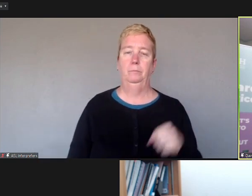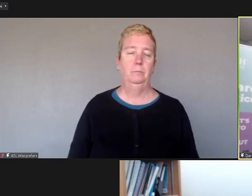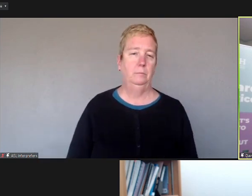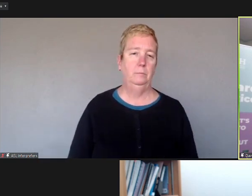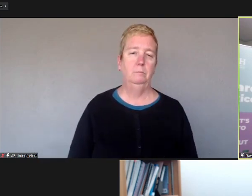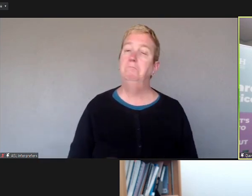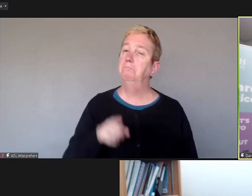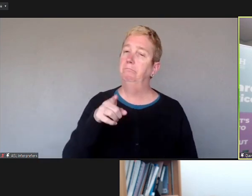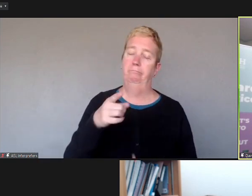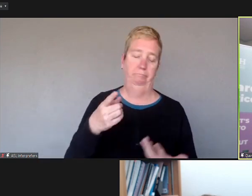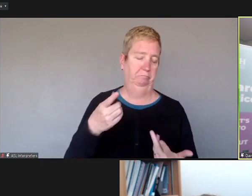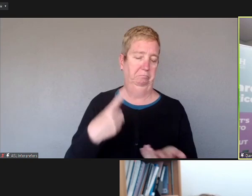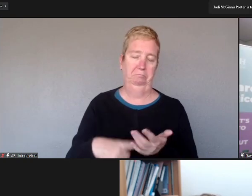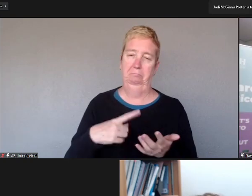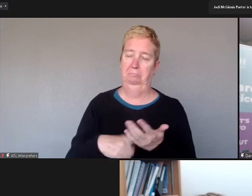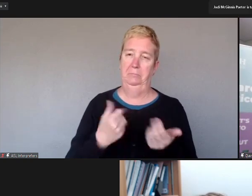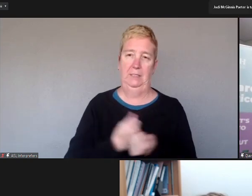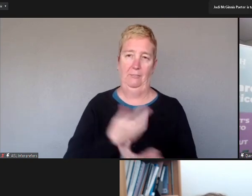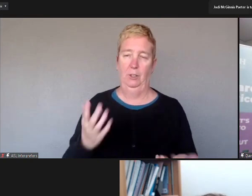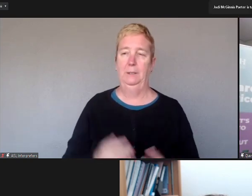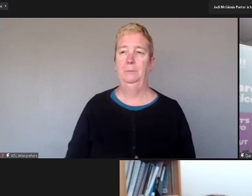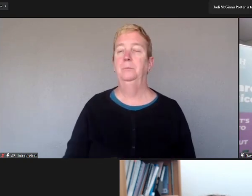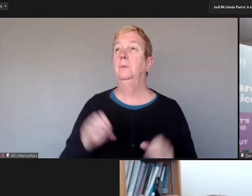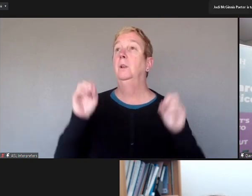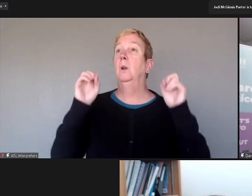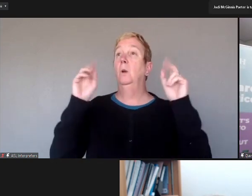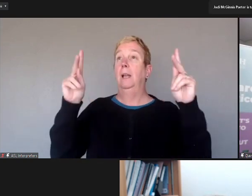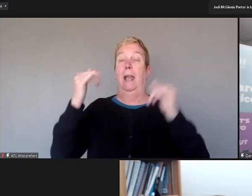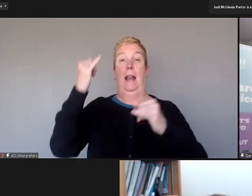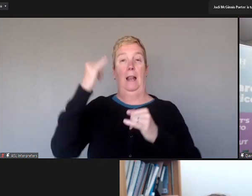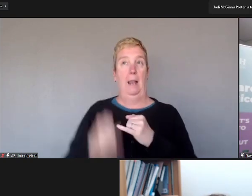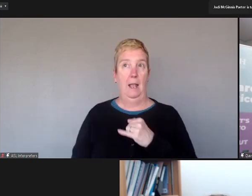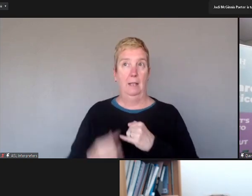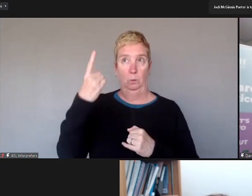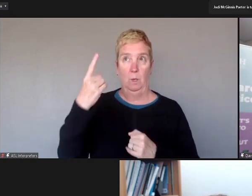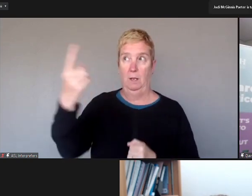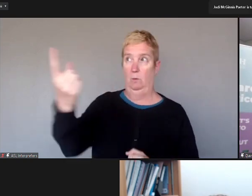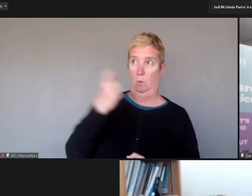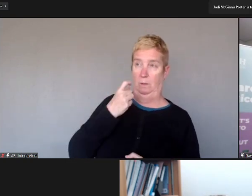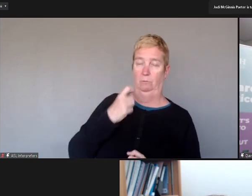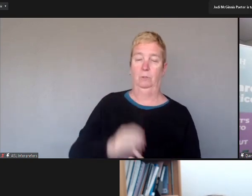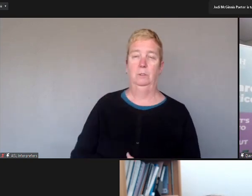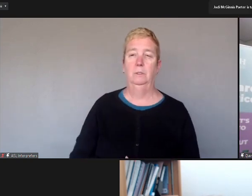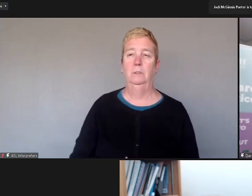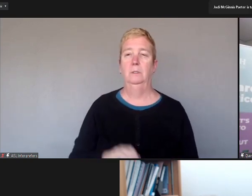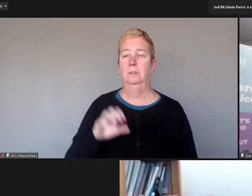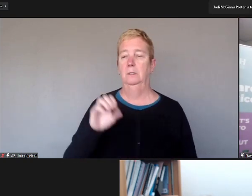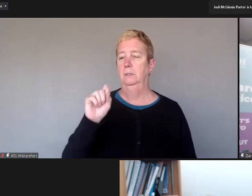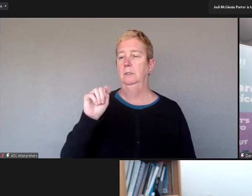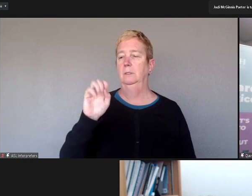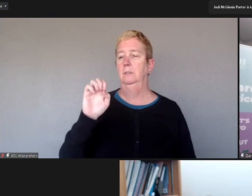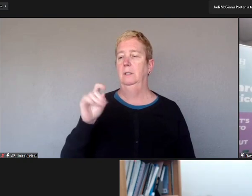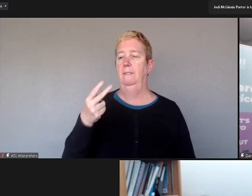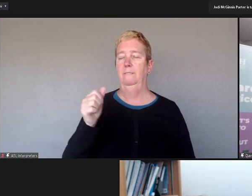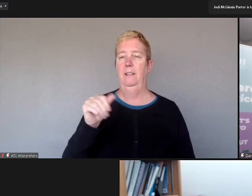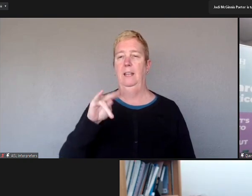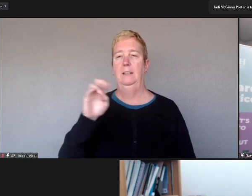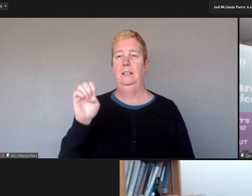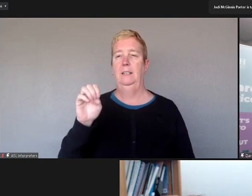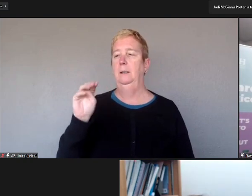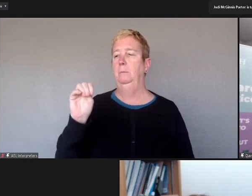You covered it. All right. Well, our last question will go to Stephanie Muniz